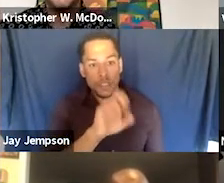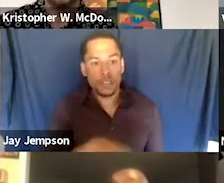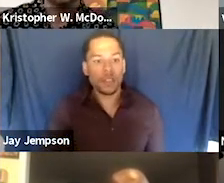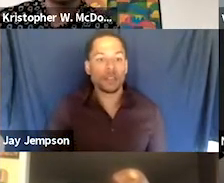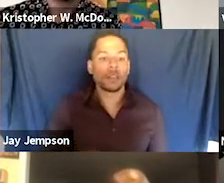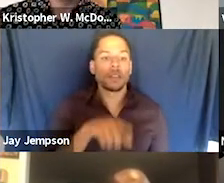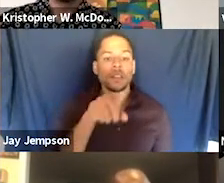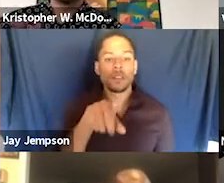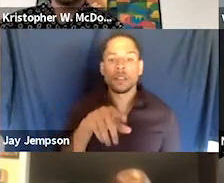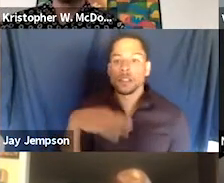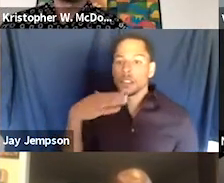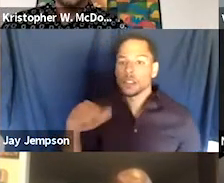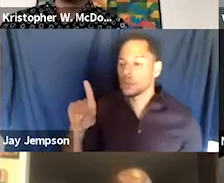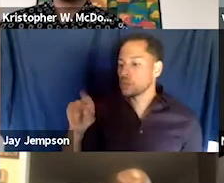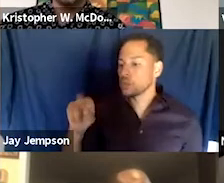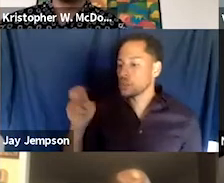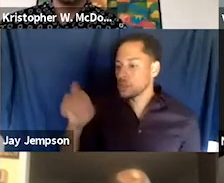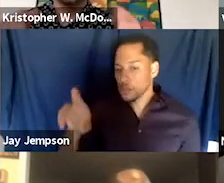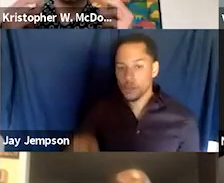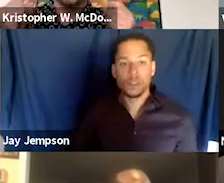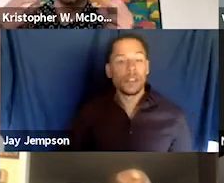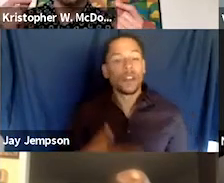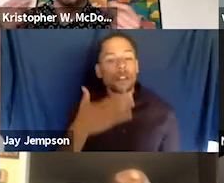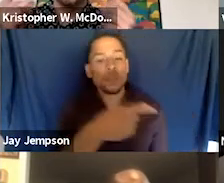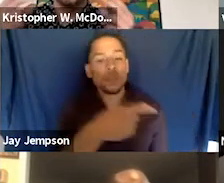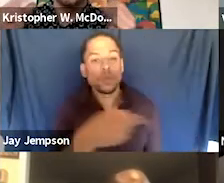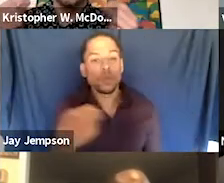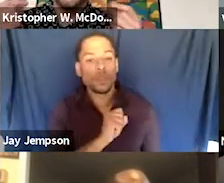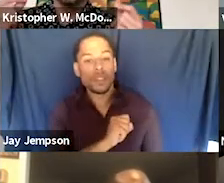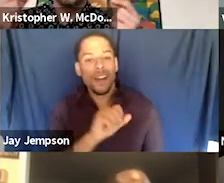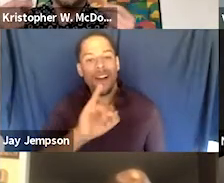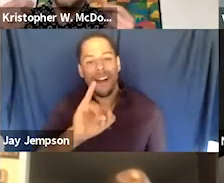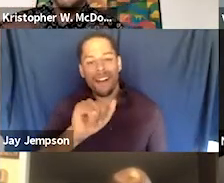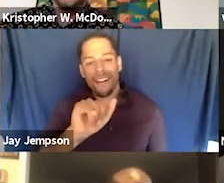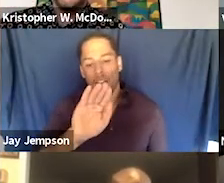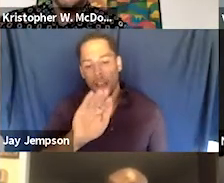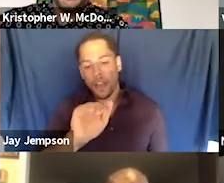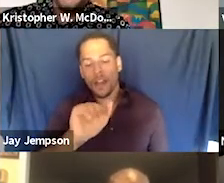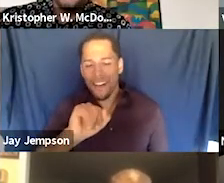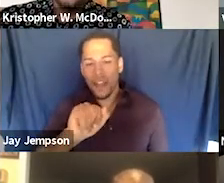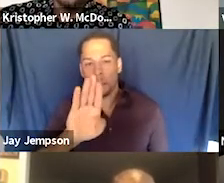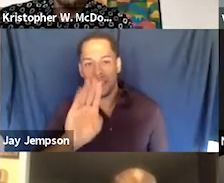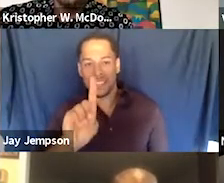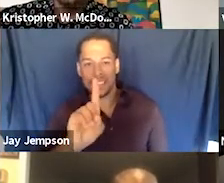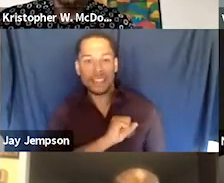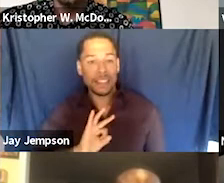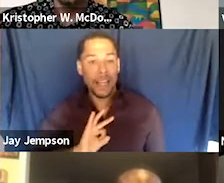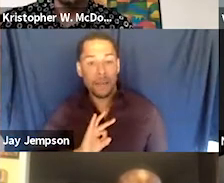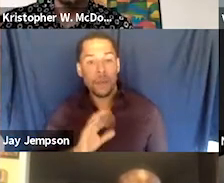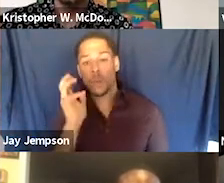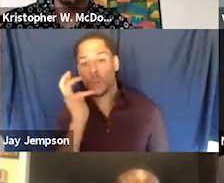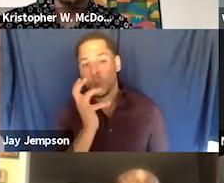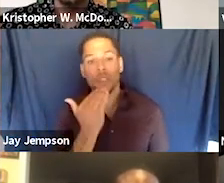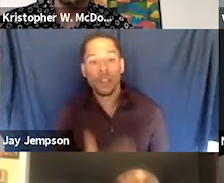the IABD staff. All of you have been so wonderful. When we came to you guys with this